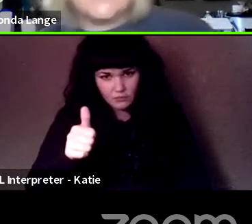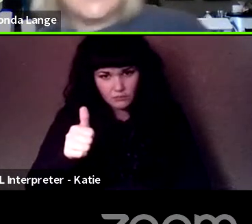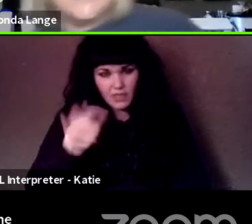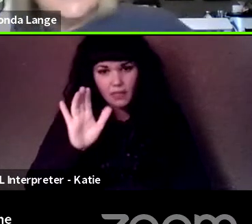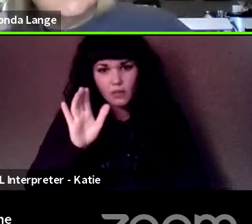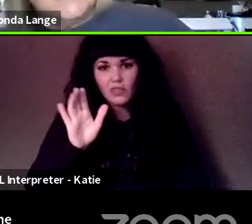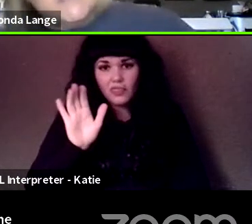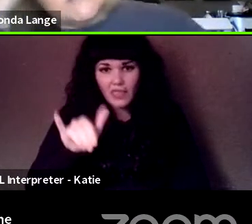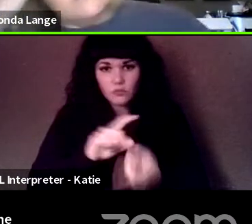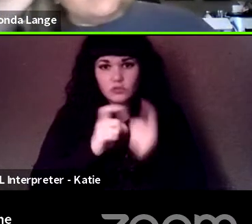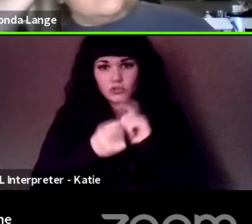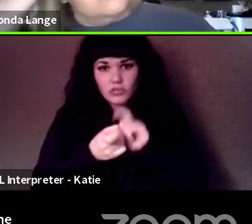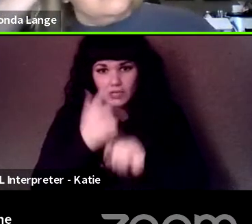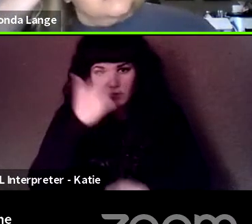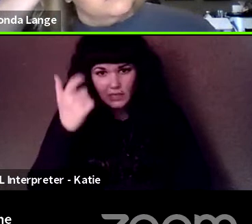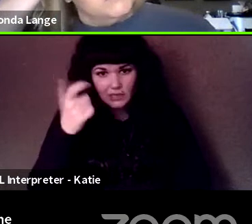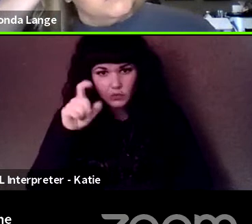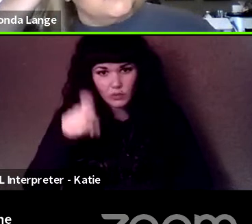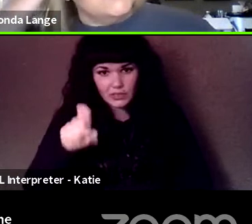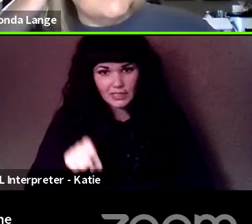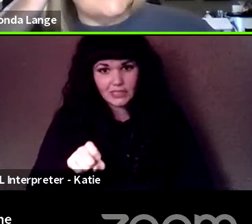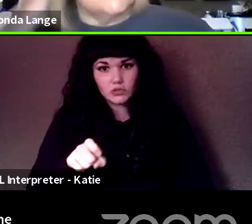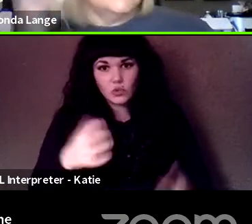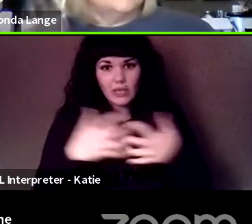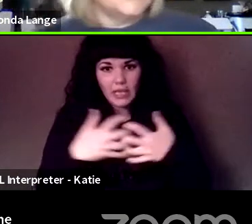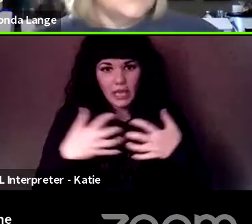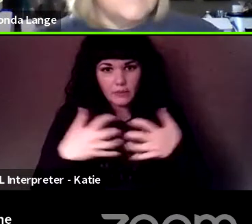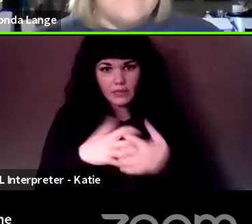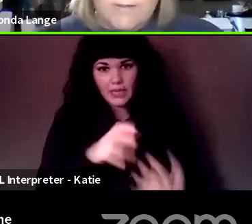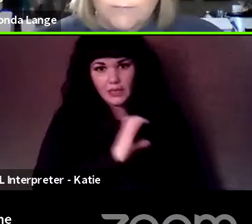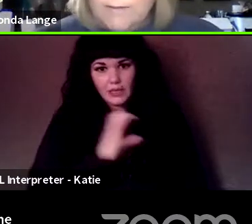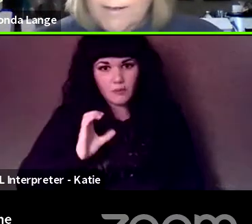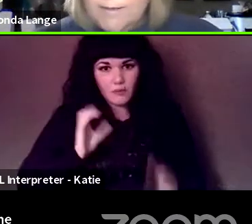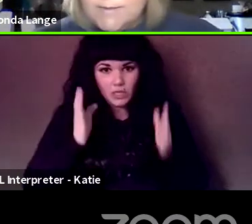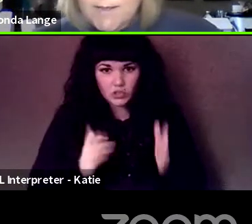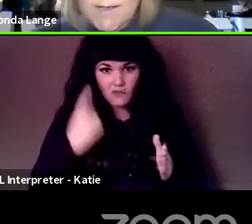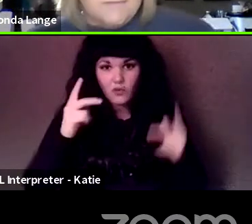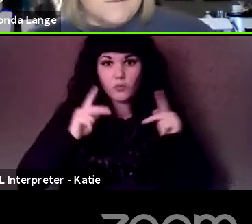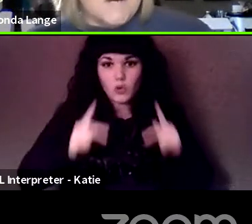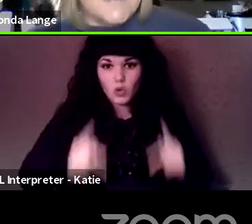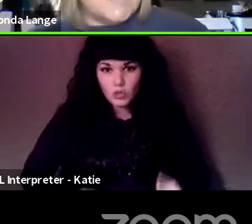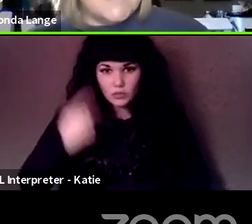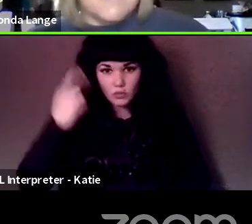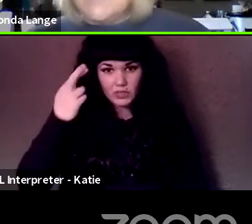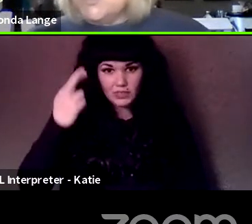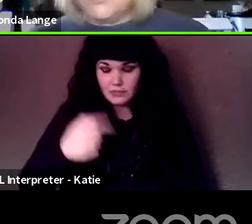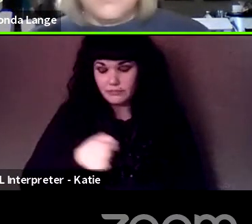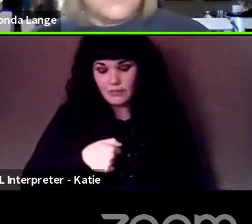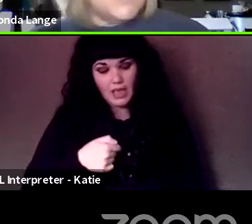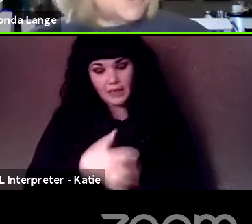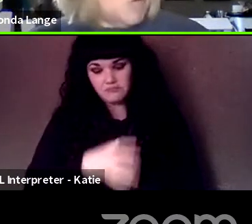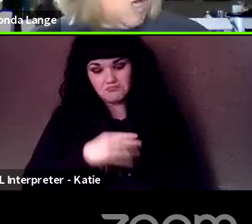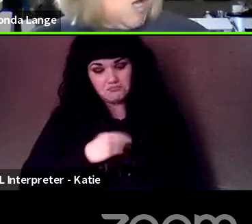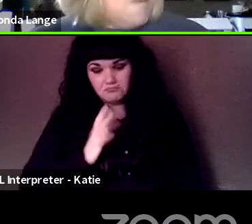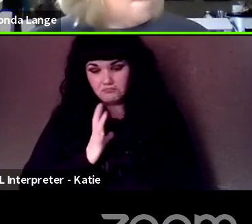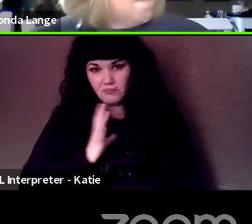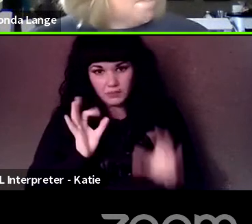accommodate a commissioner because of, personal things, and I'm totally fine with that. There has been some